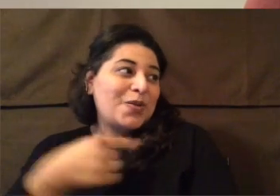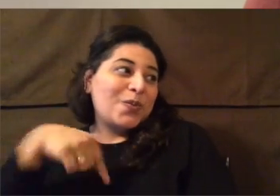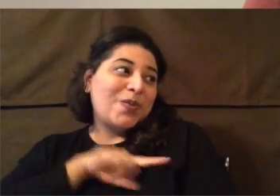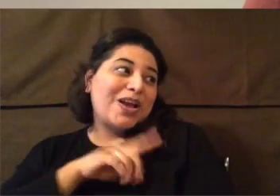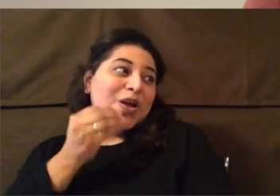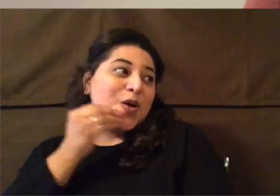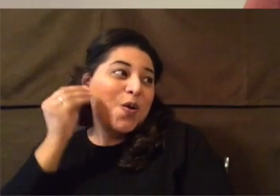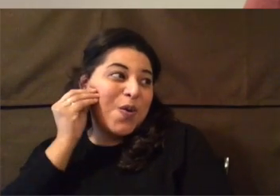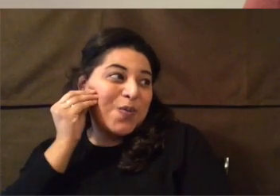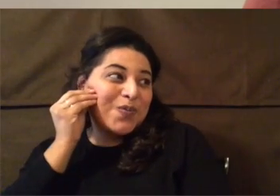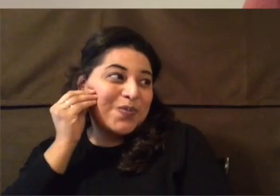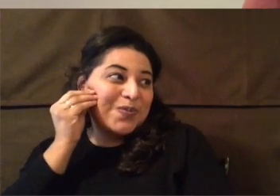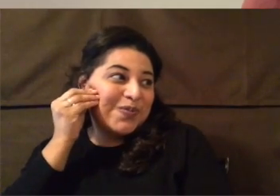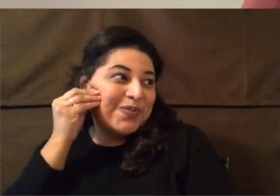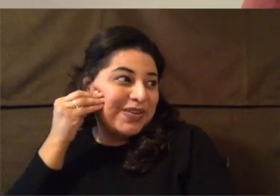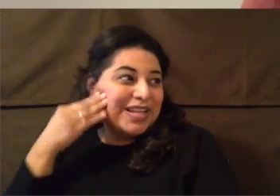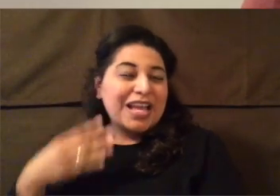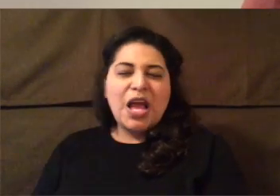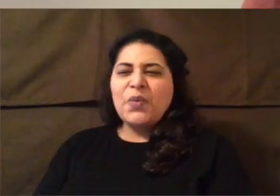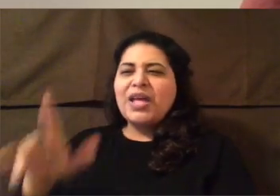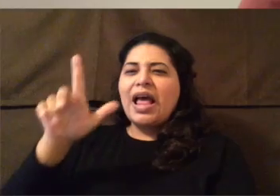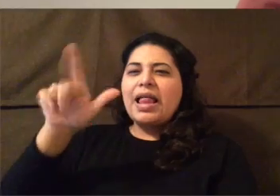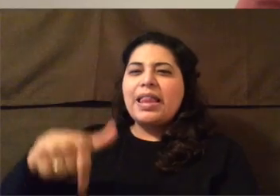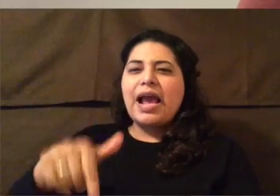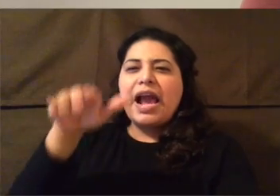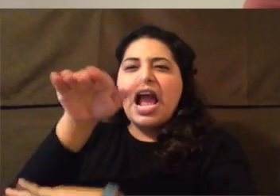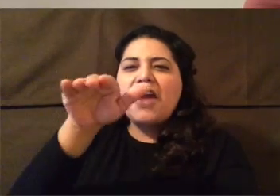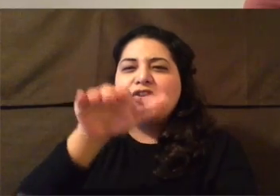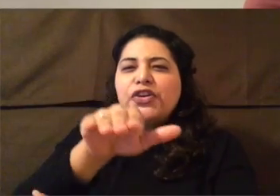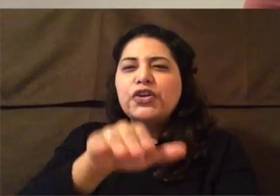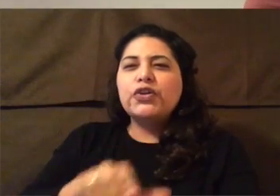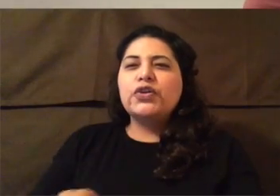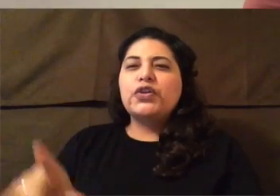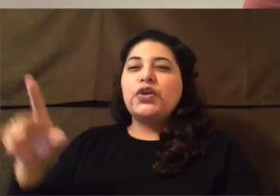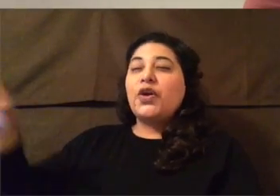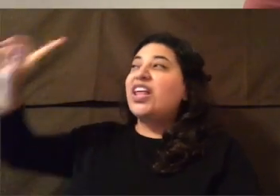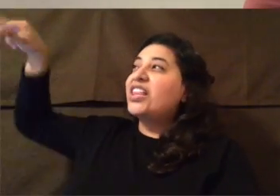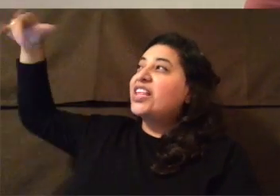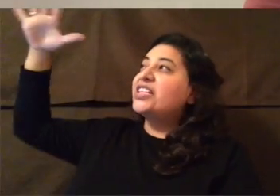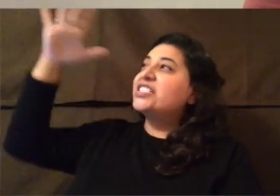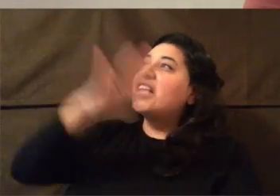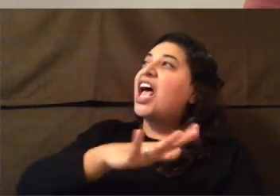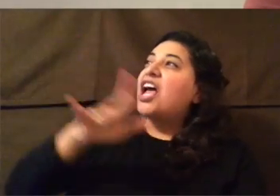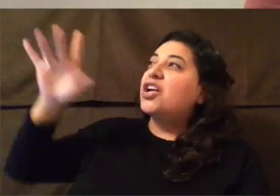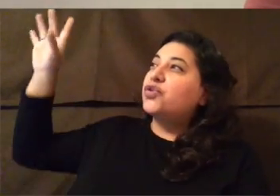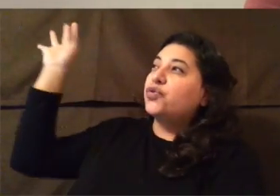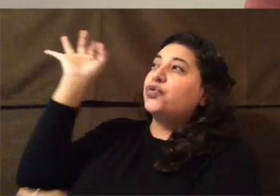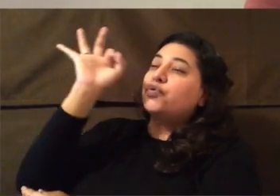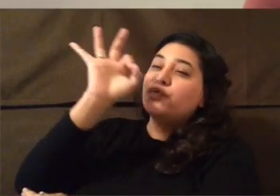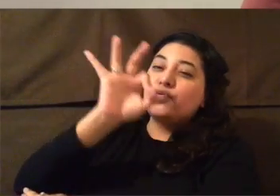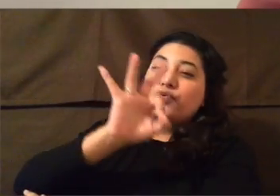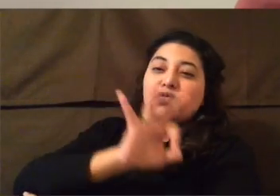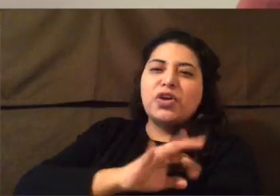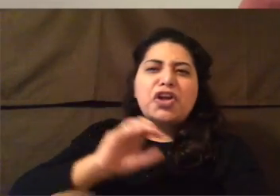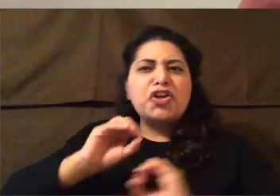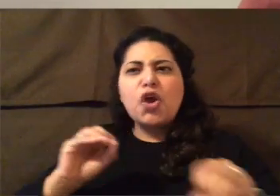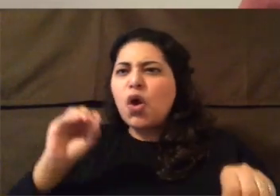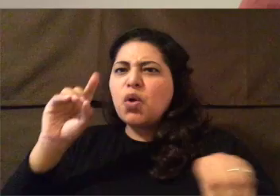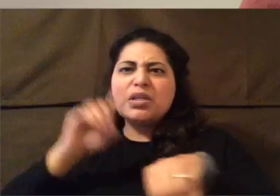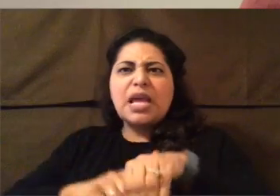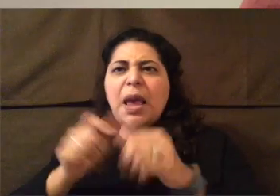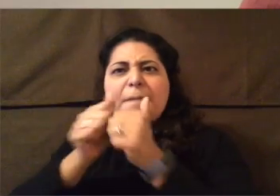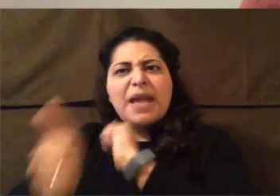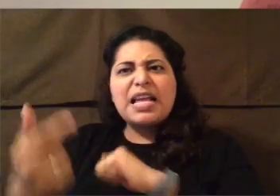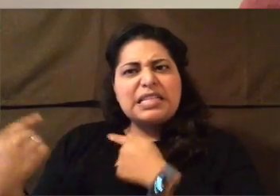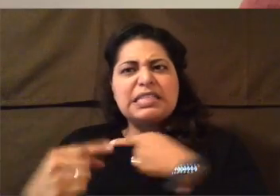home," whispered Annie. The woods were lit with the golden late afternoon light. The sun was about to set. No time